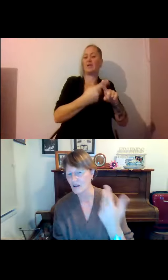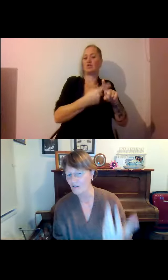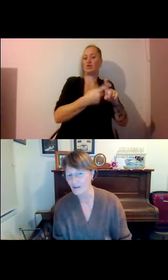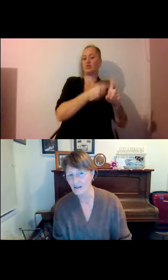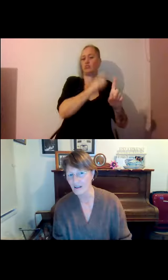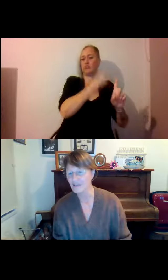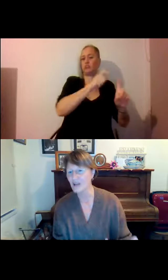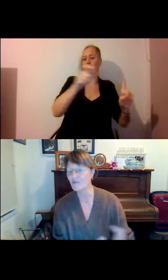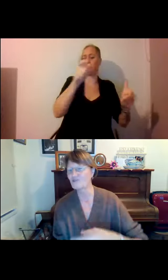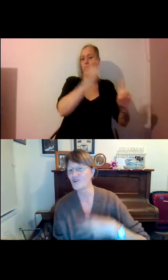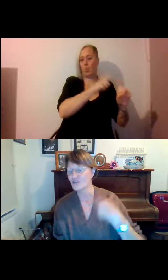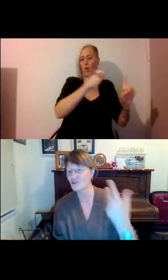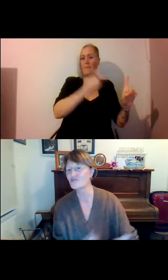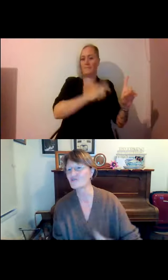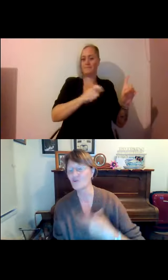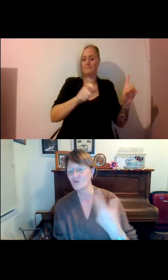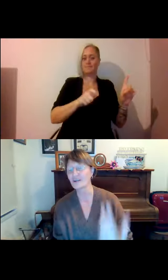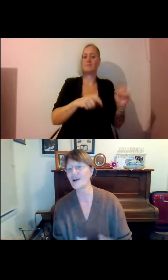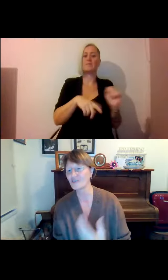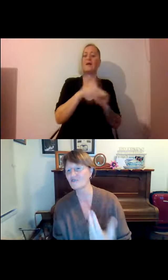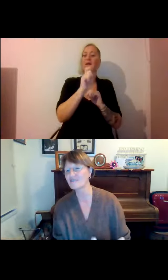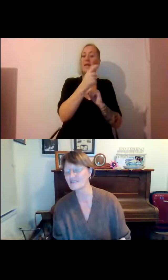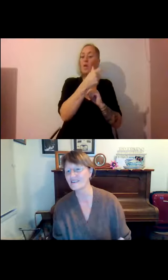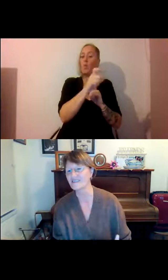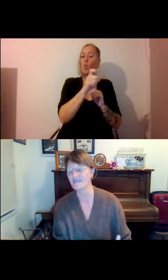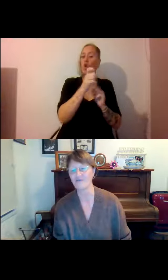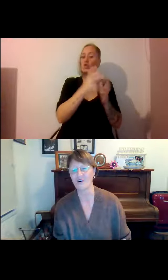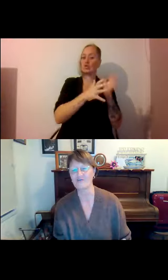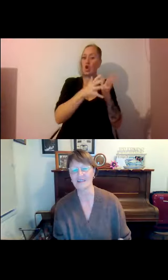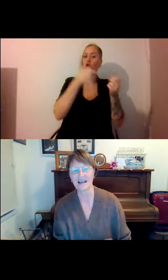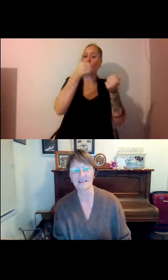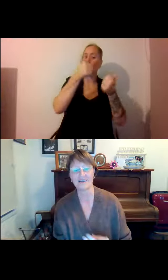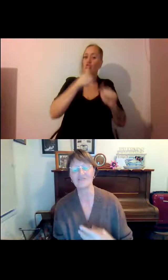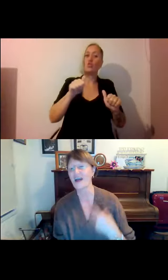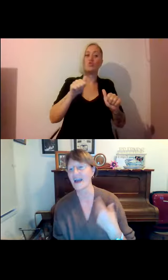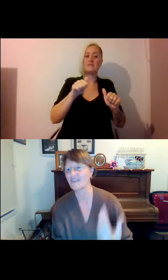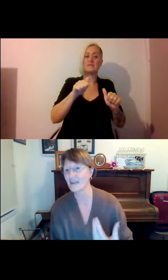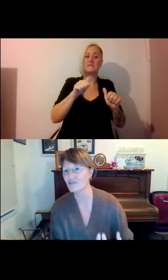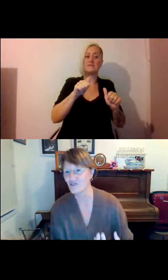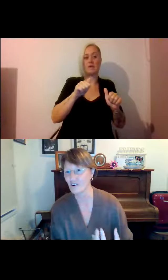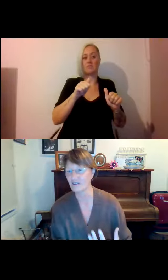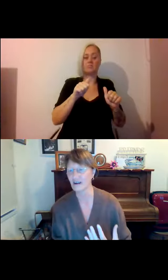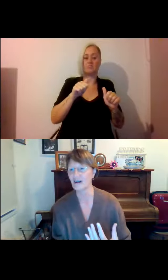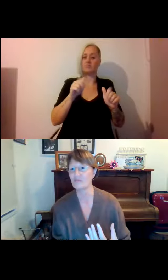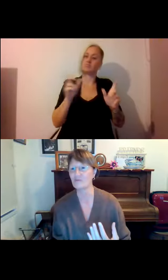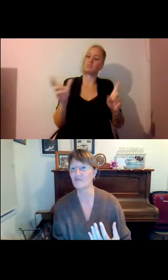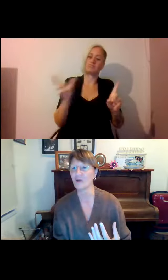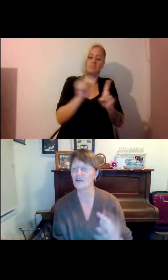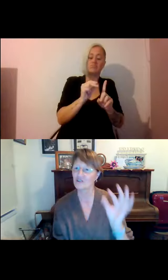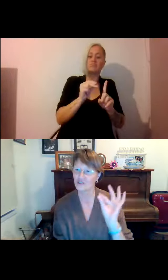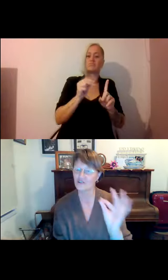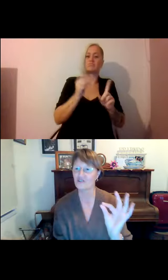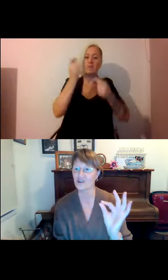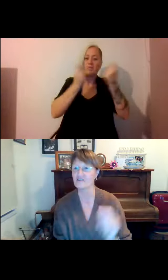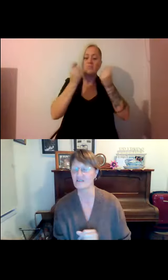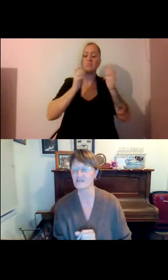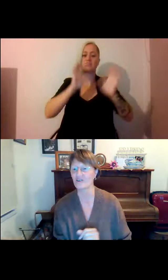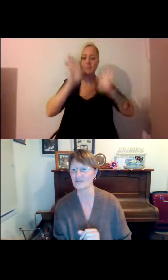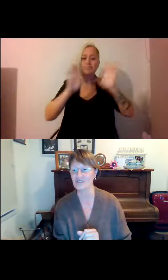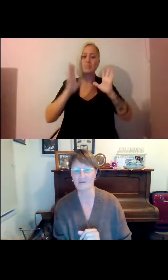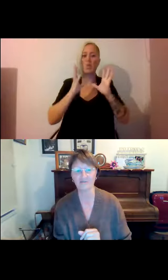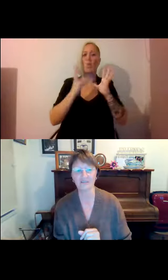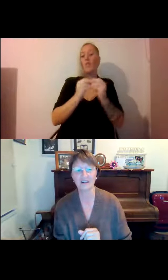But in keyword sign, you're using all the characteristics of AUSLAN to add the extra information to just